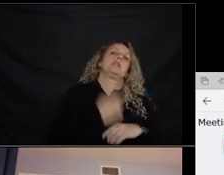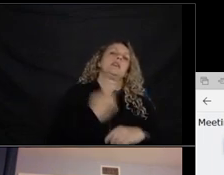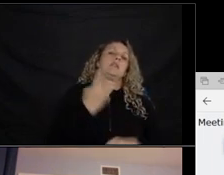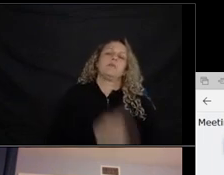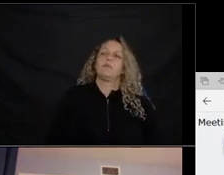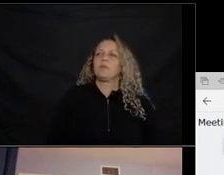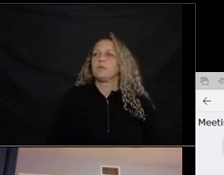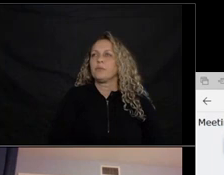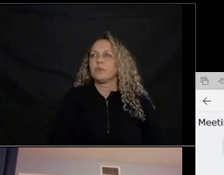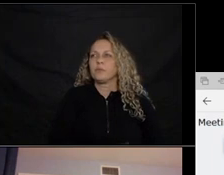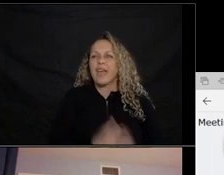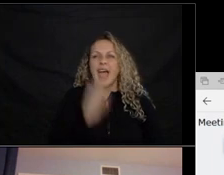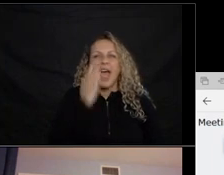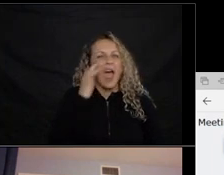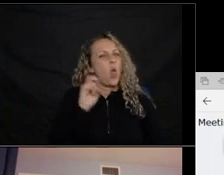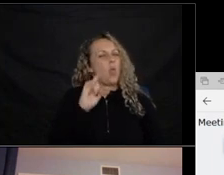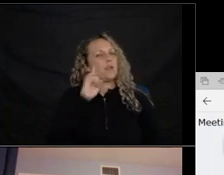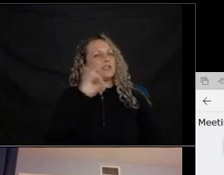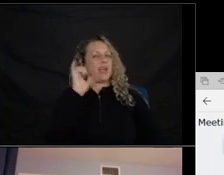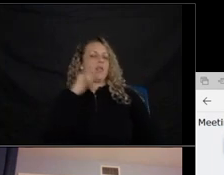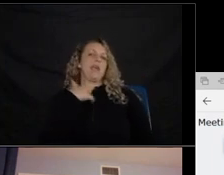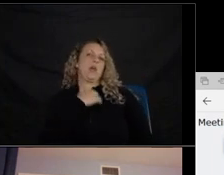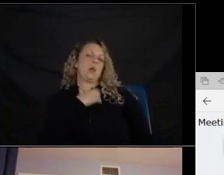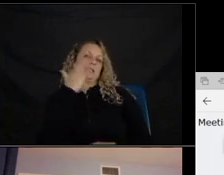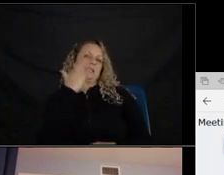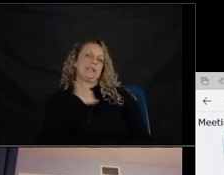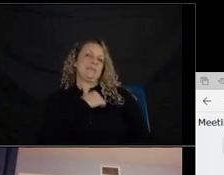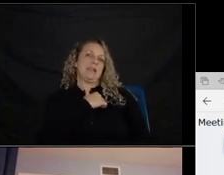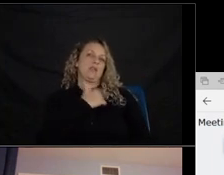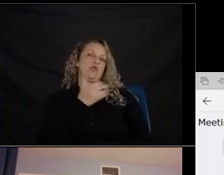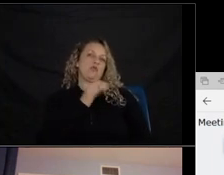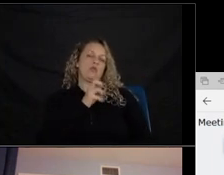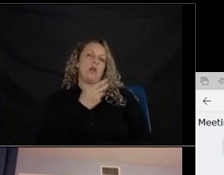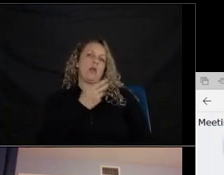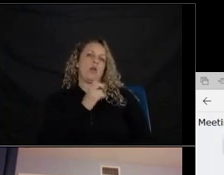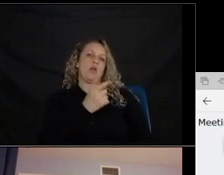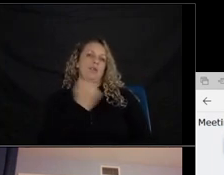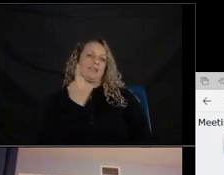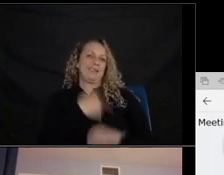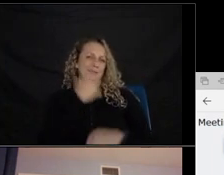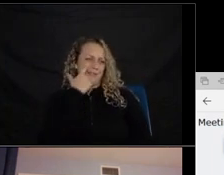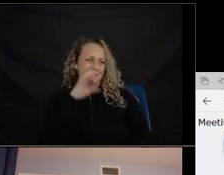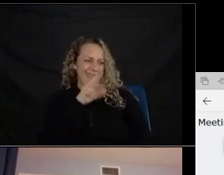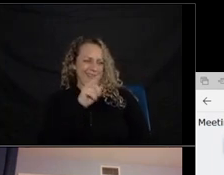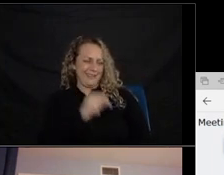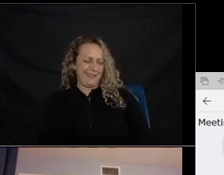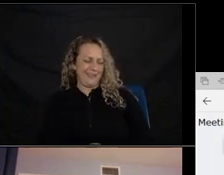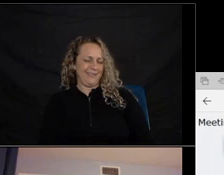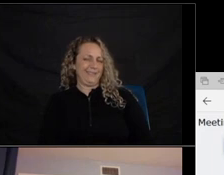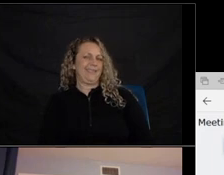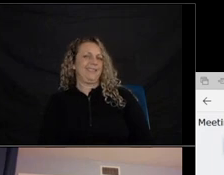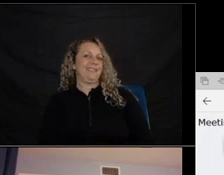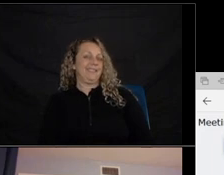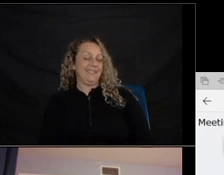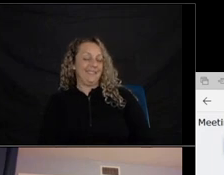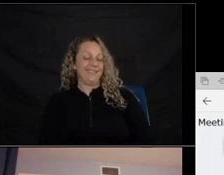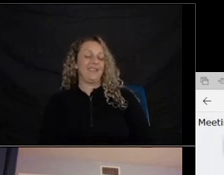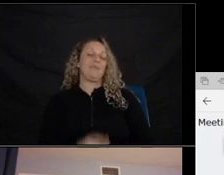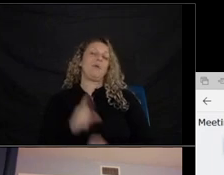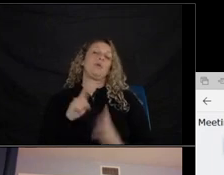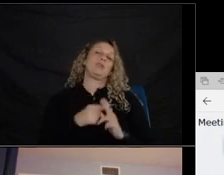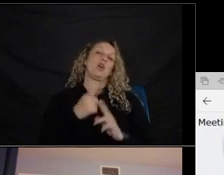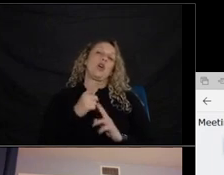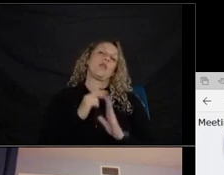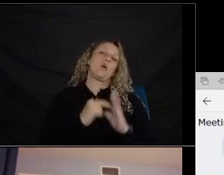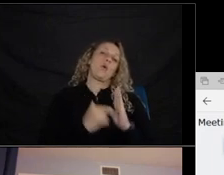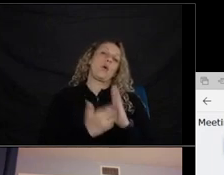And I know this sounds like or seems like Groundhog Day because you just did this, But we did start this ordinance